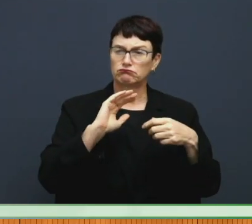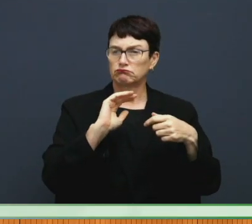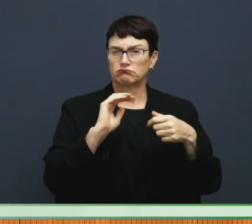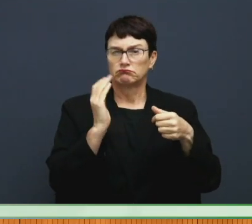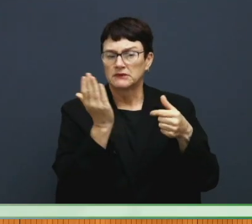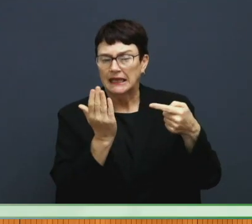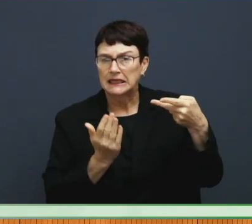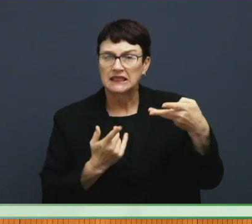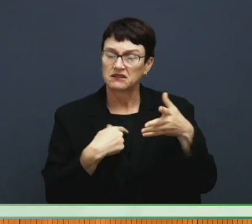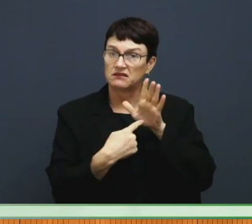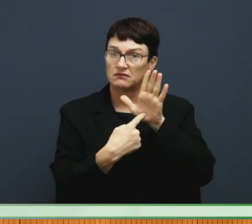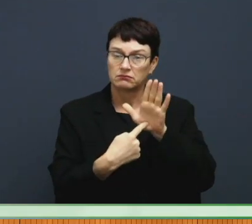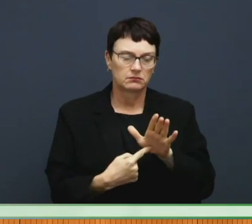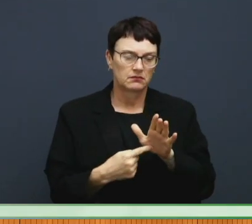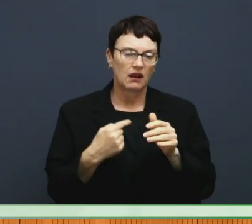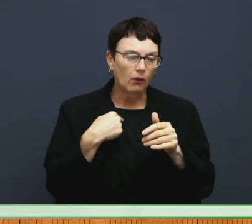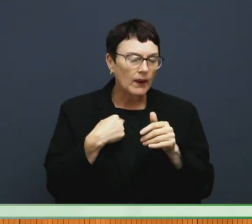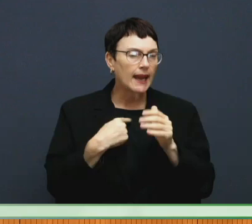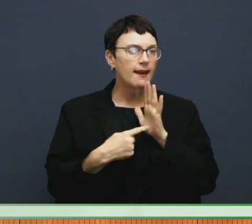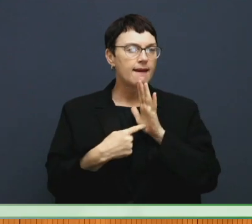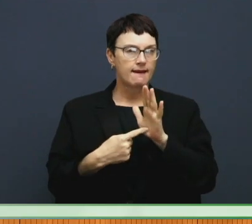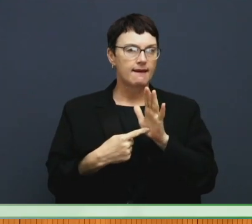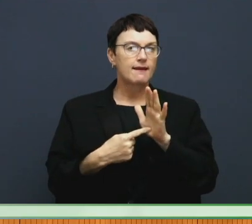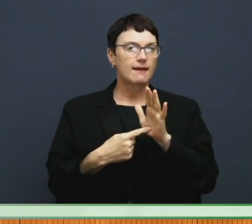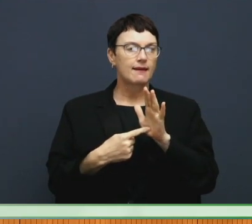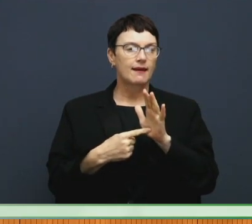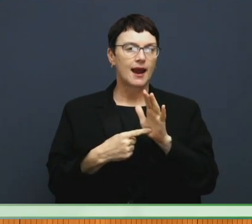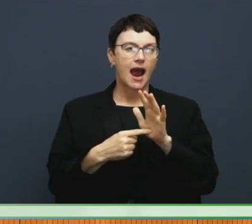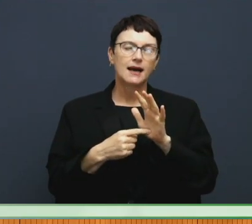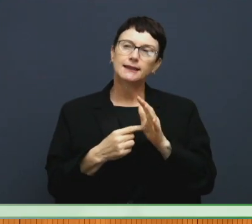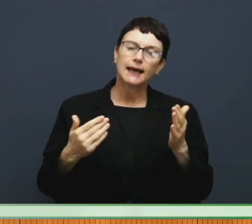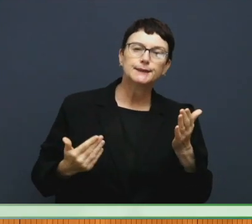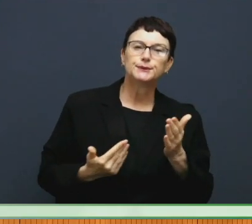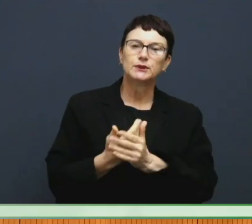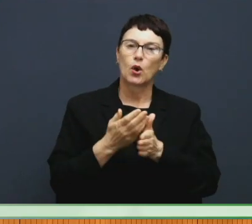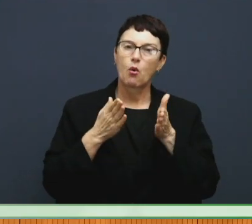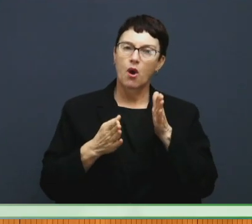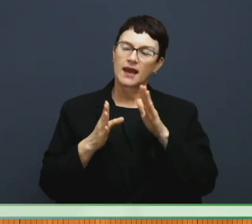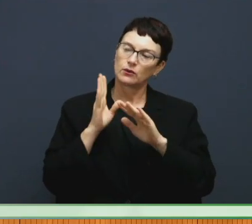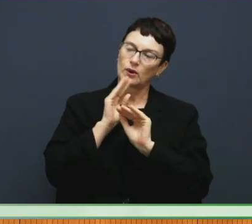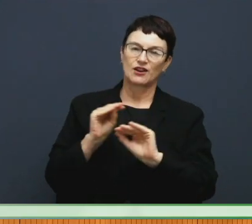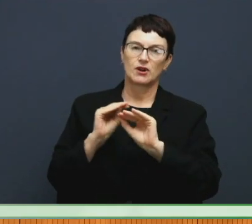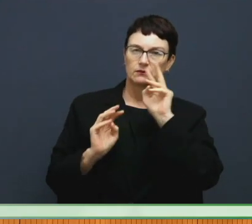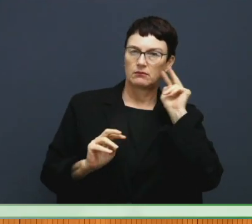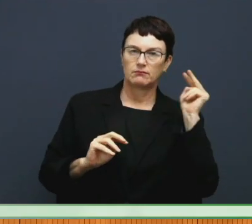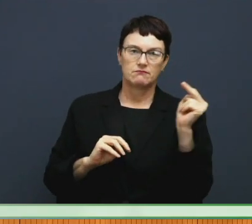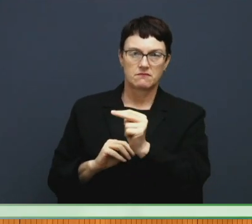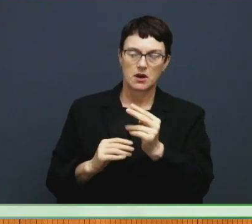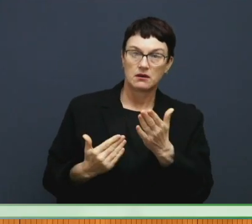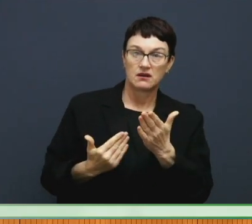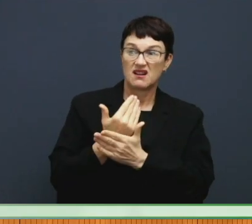educational paradigm. We break through the boundaries of traditional education and build a